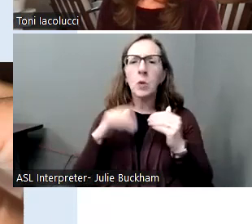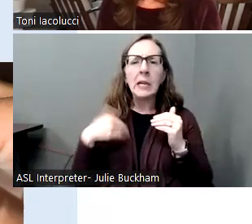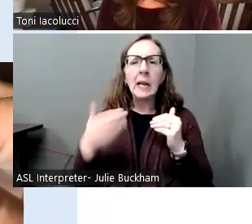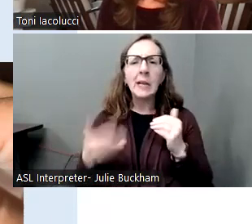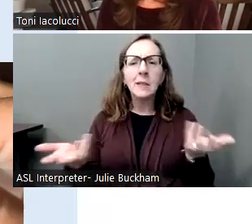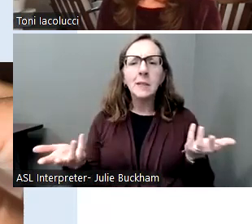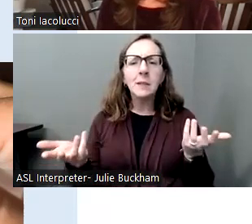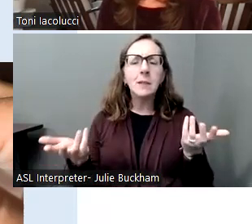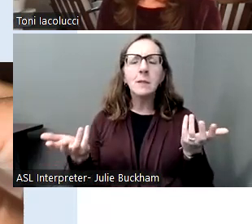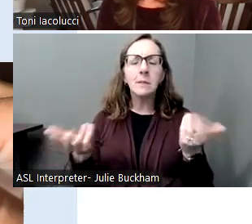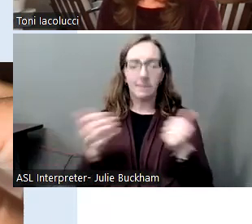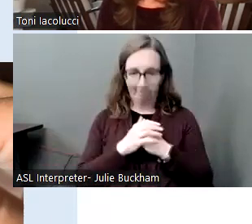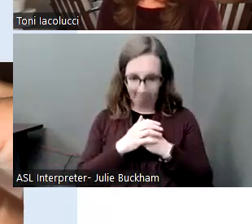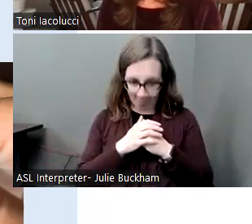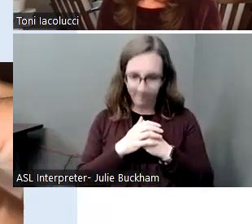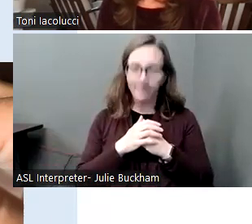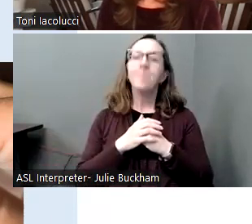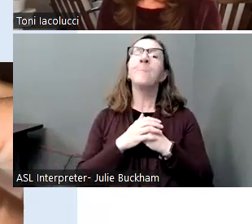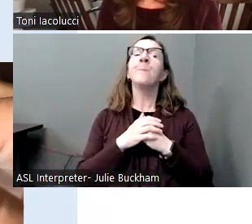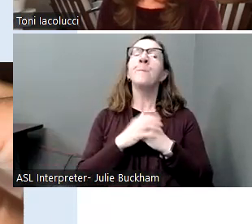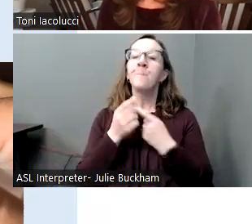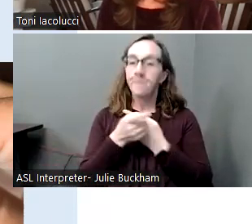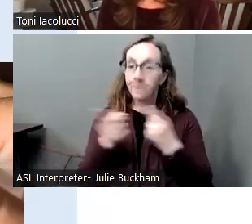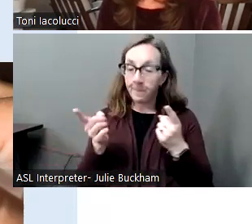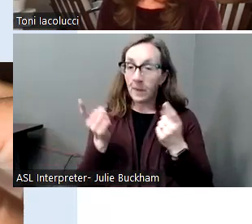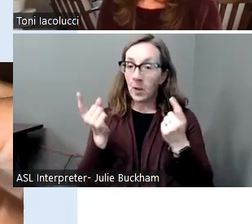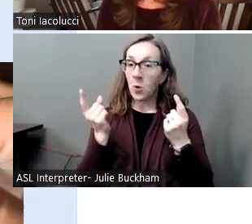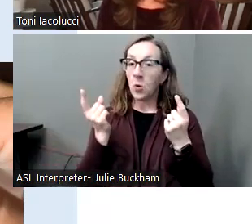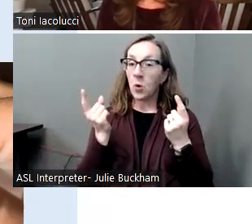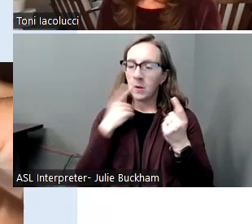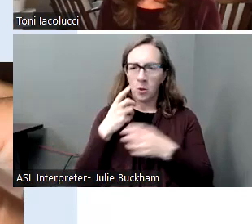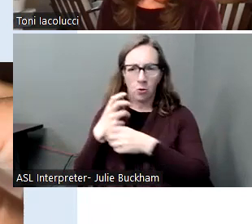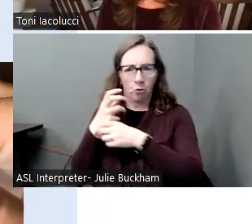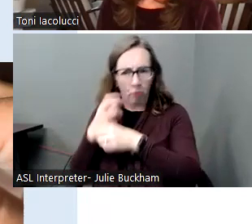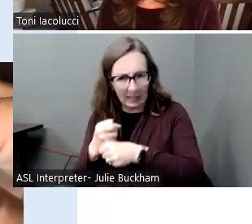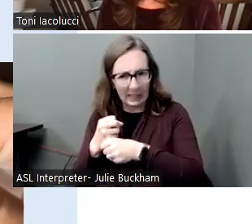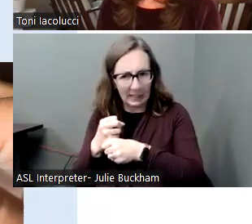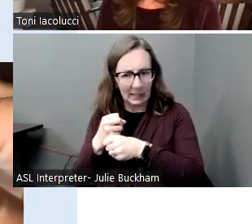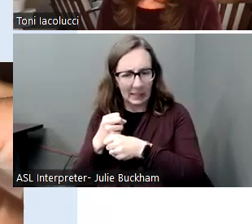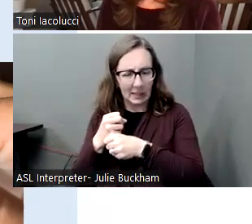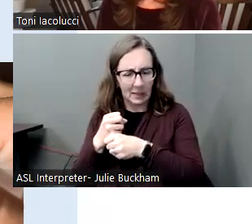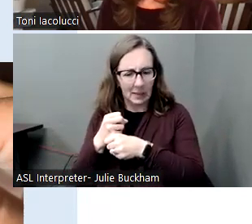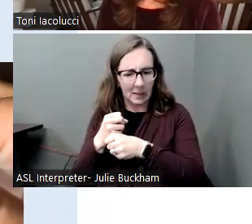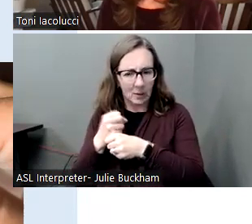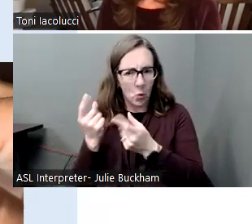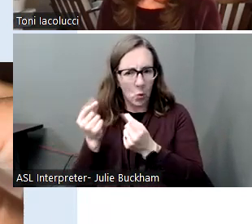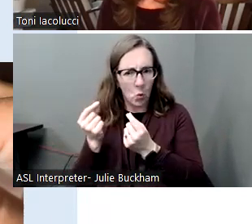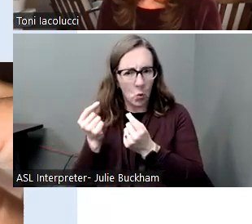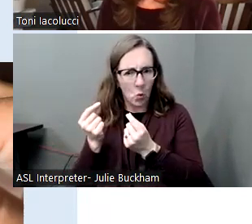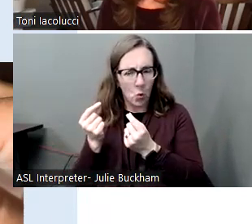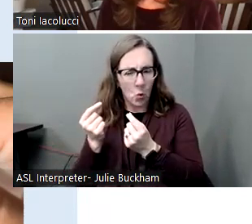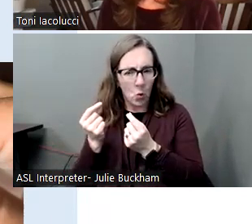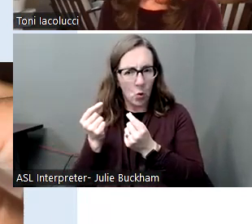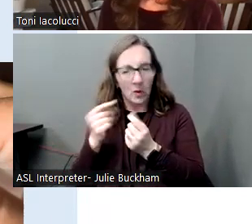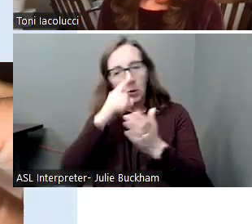patient. Part of what you can do to build this sense of trust that we talked about is to keep checking in